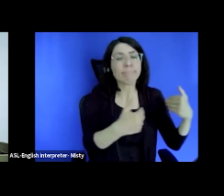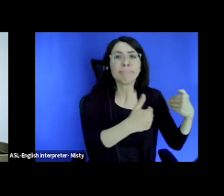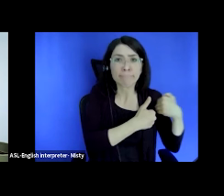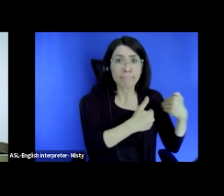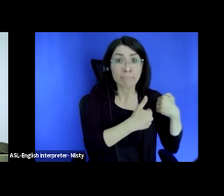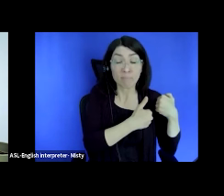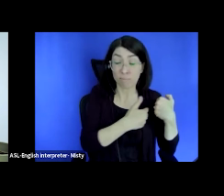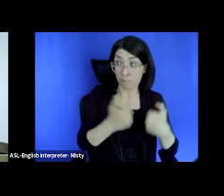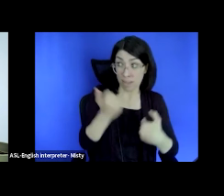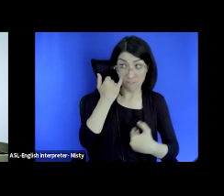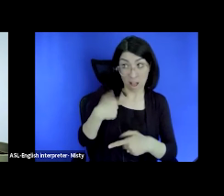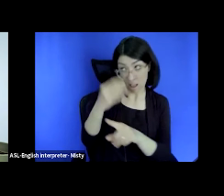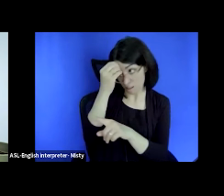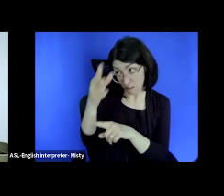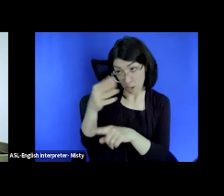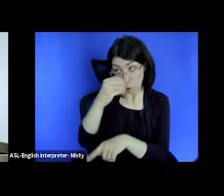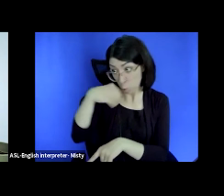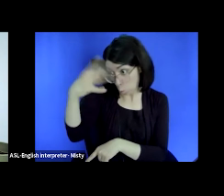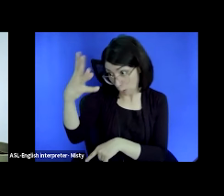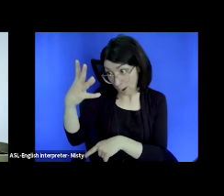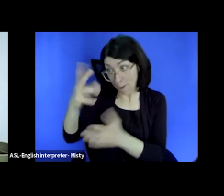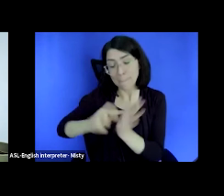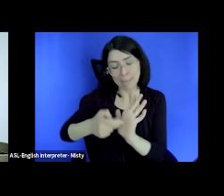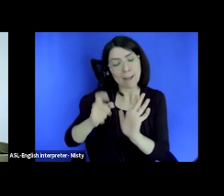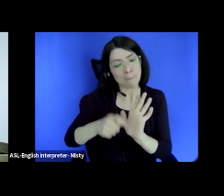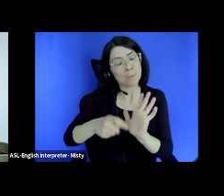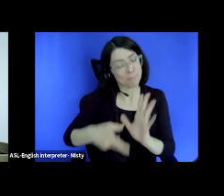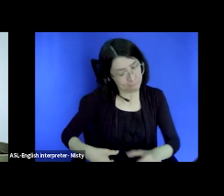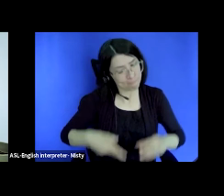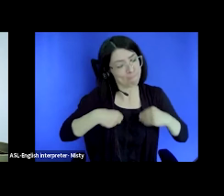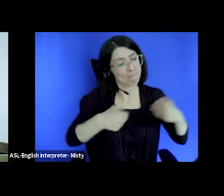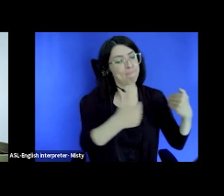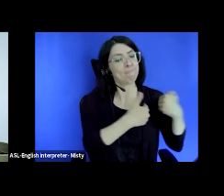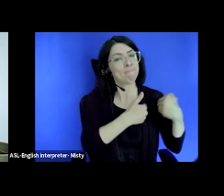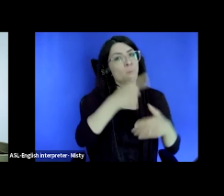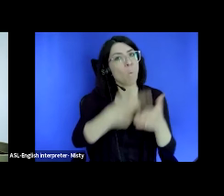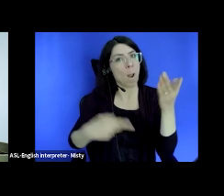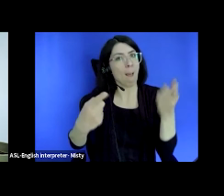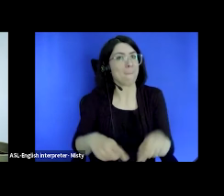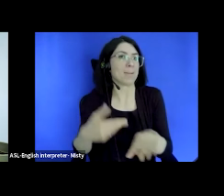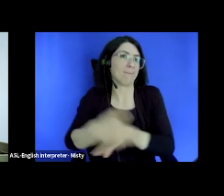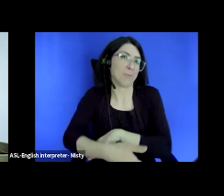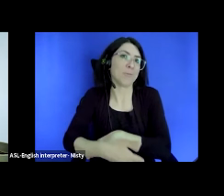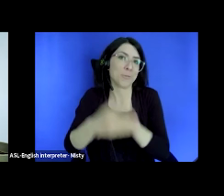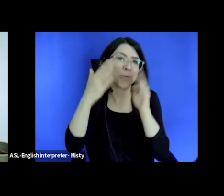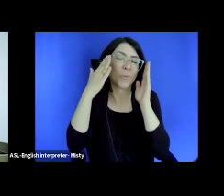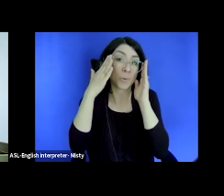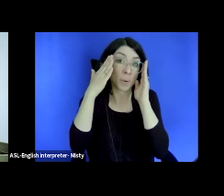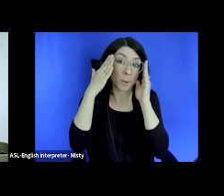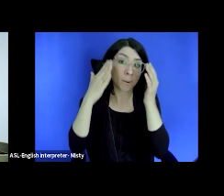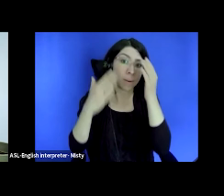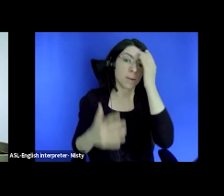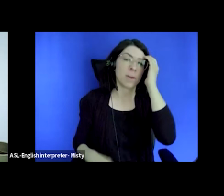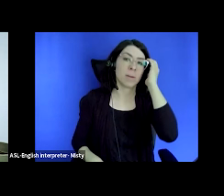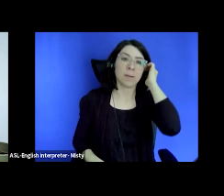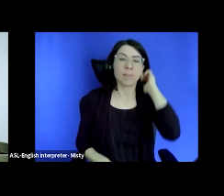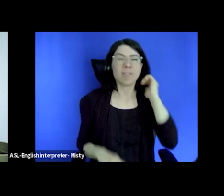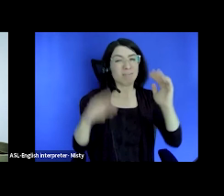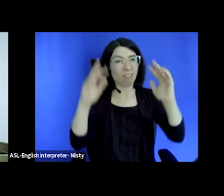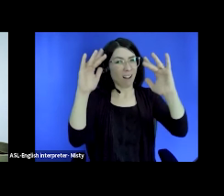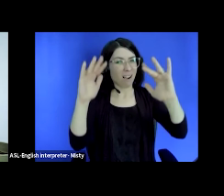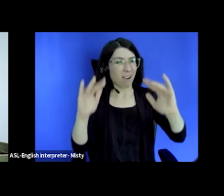on the consequences or the responsibility for what might come out of that. Okay, so you do have all of these